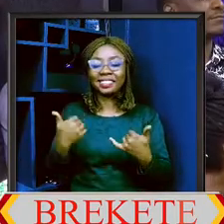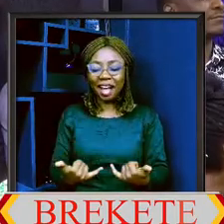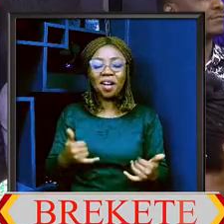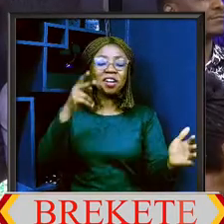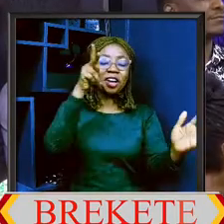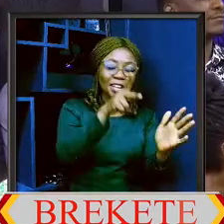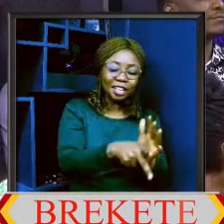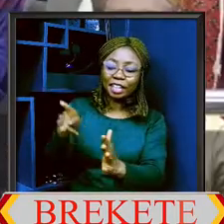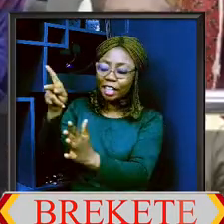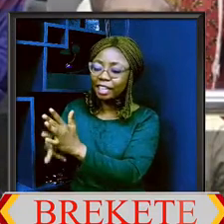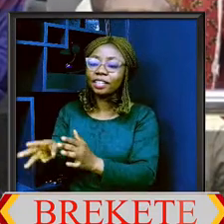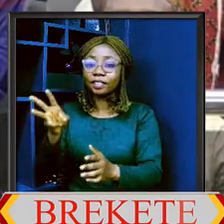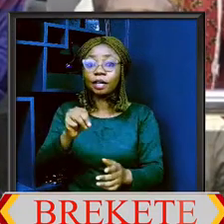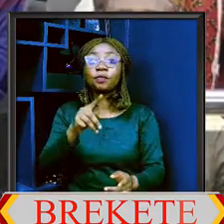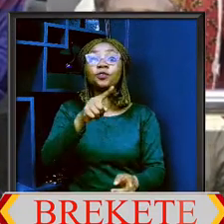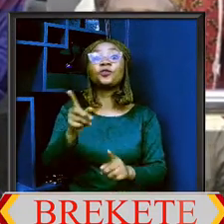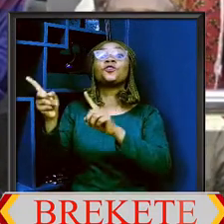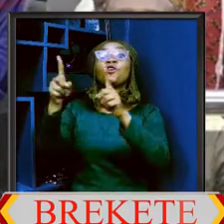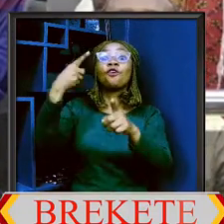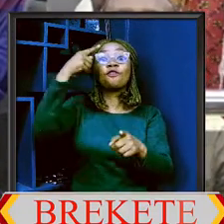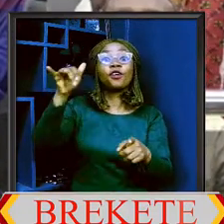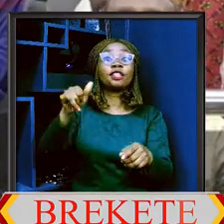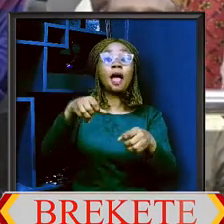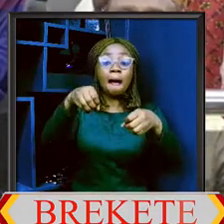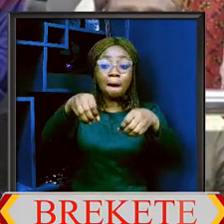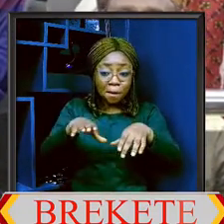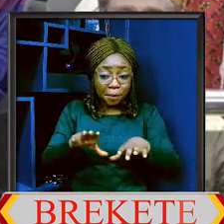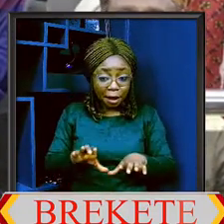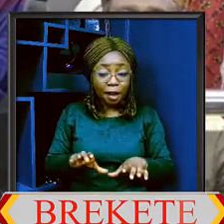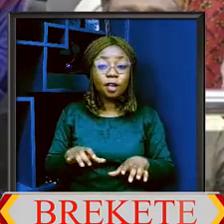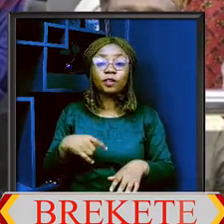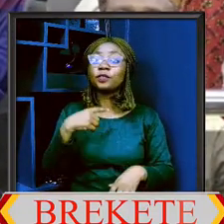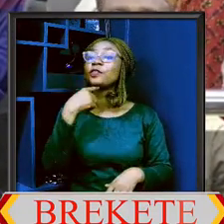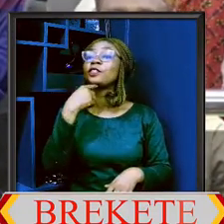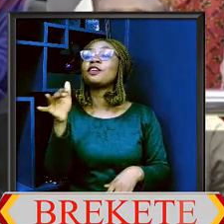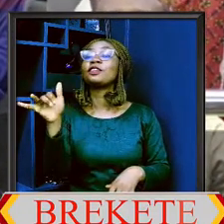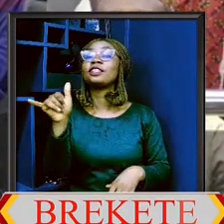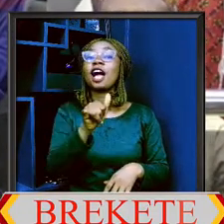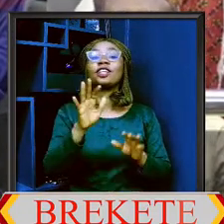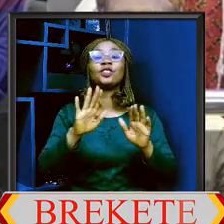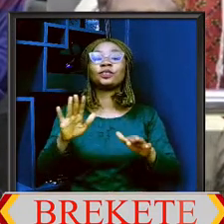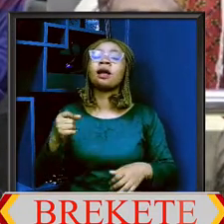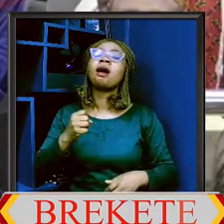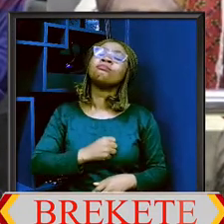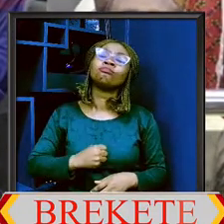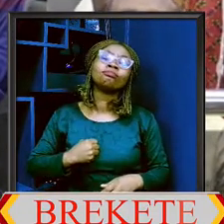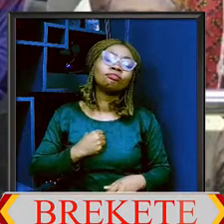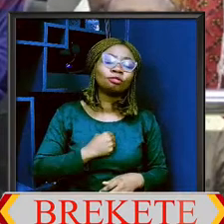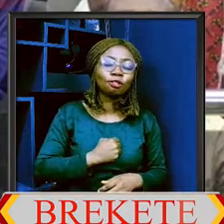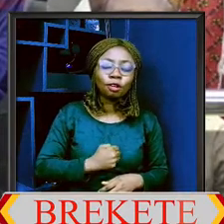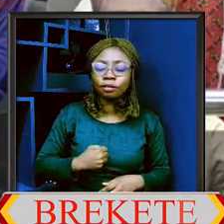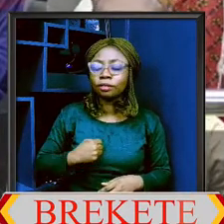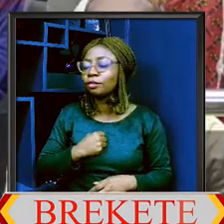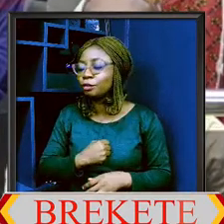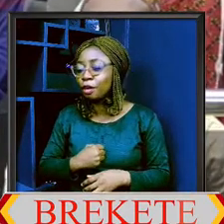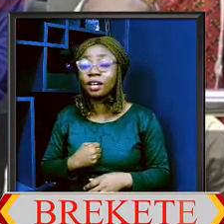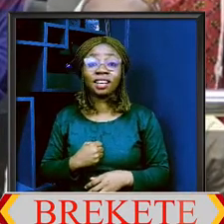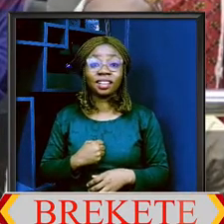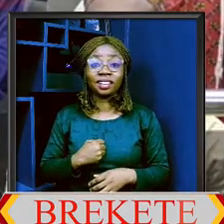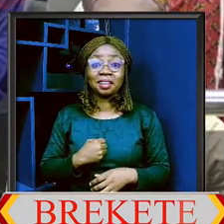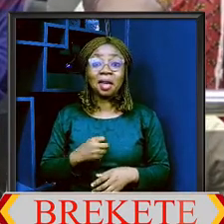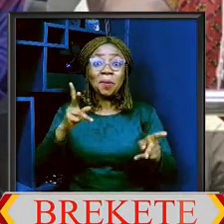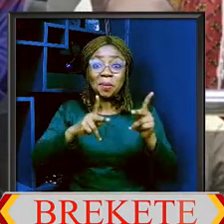go come attend their barrier you go come H they tell their children sorry eh sorry people where